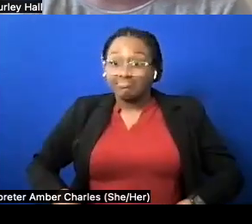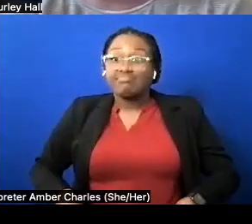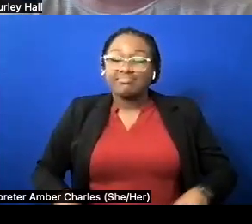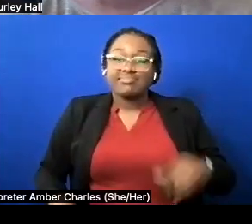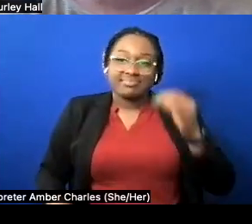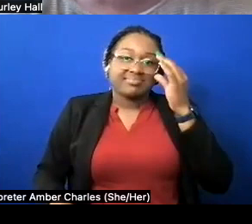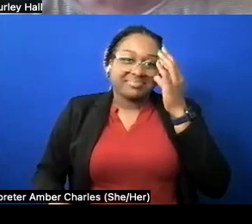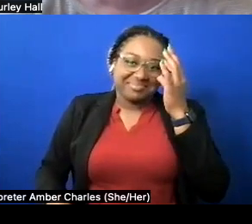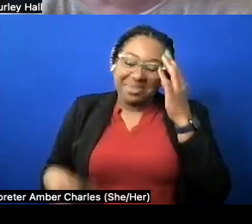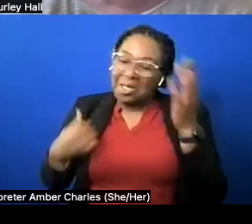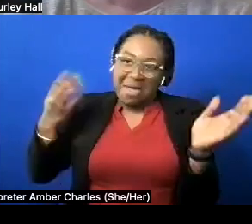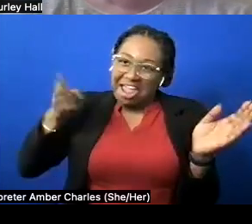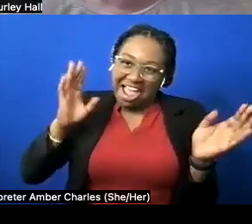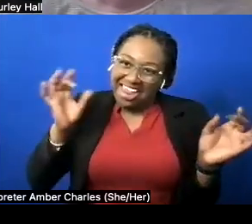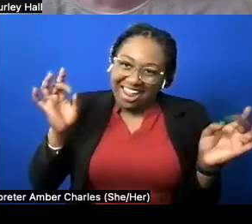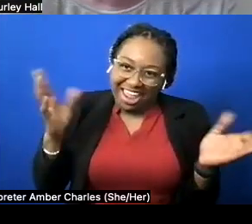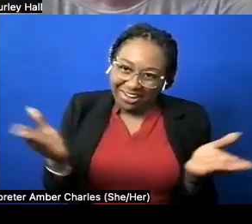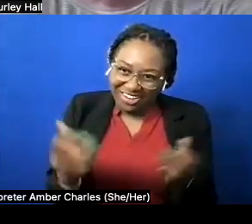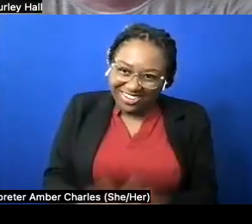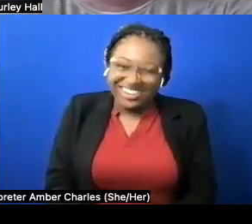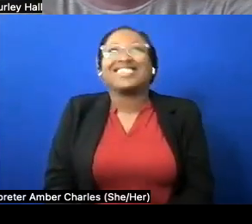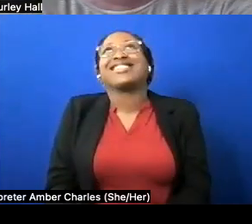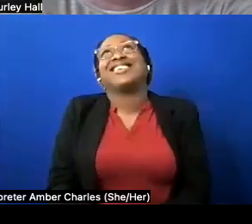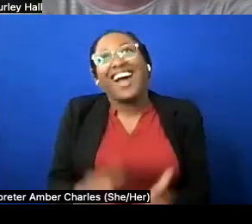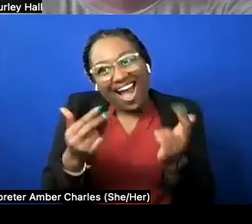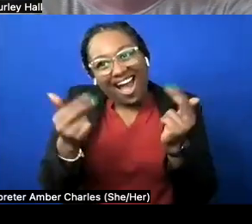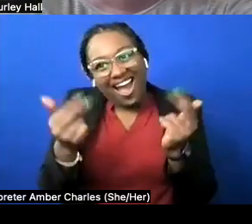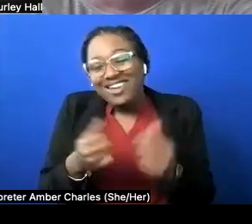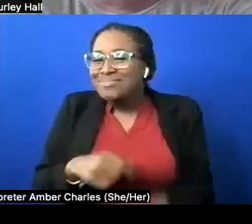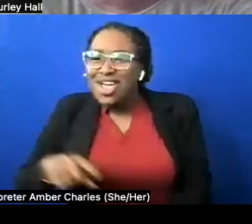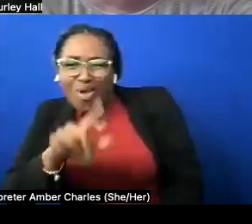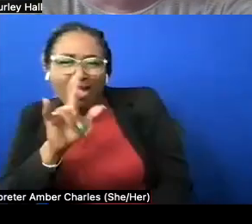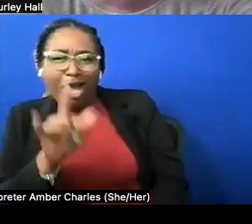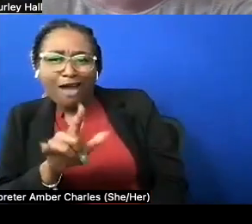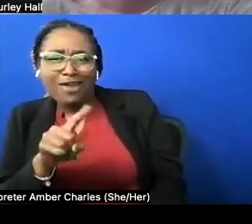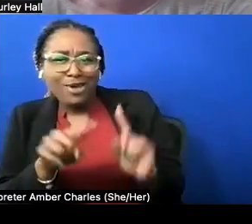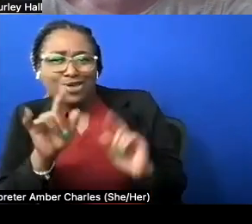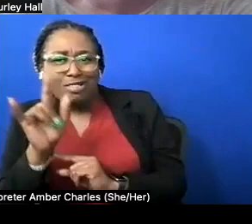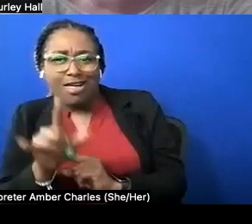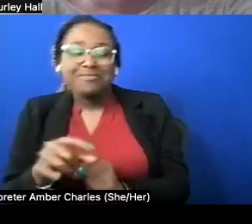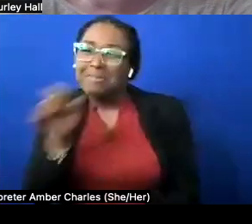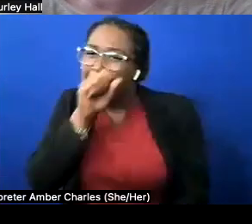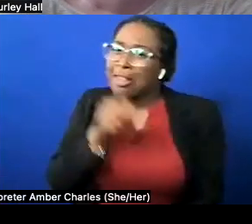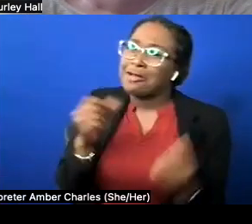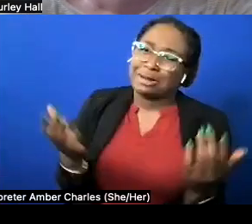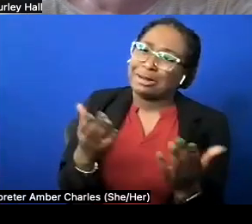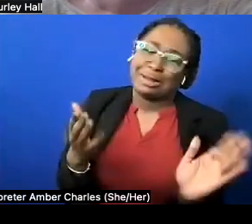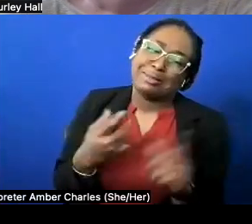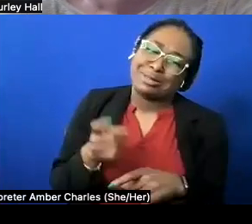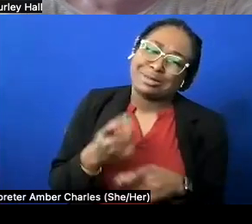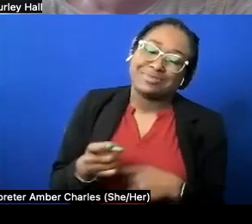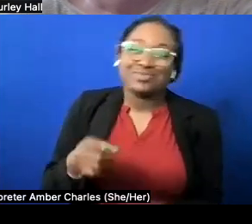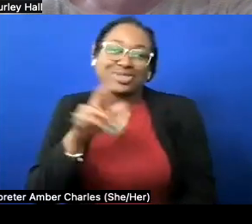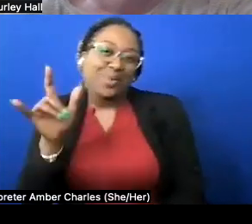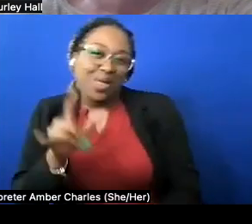Listen. Oh my gosh, I hate it here. But you love it. But I love it here. I love it here. You love it